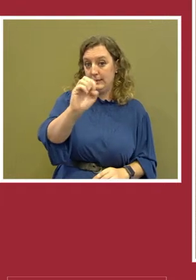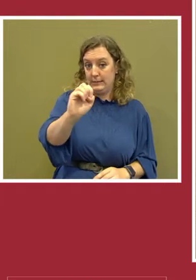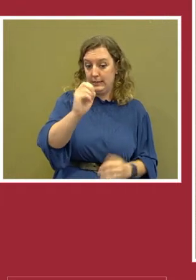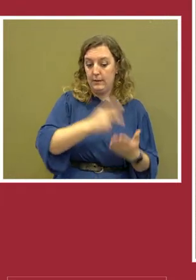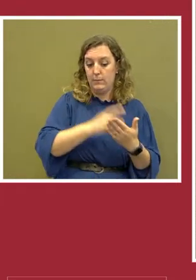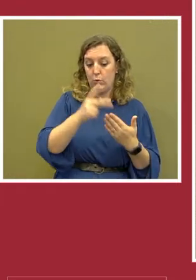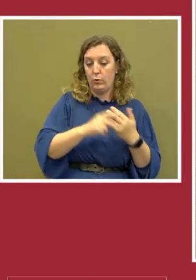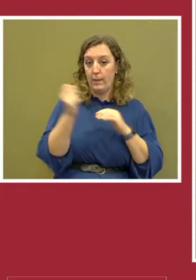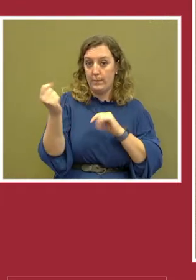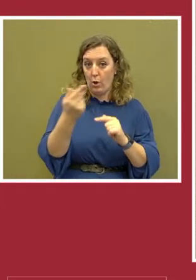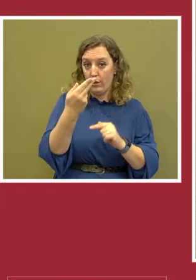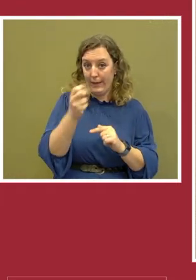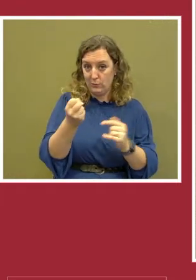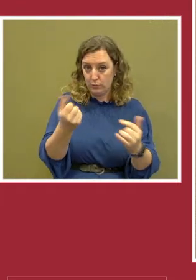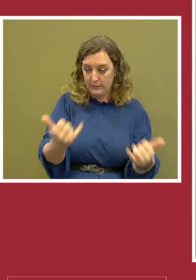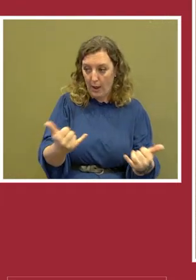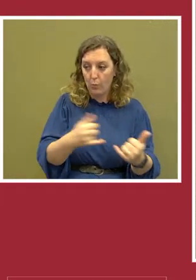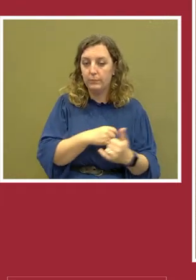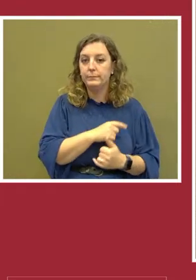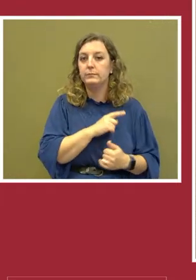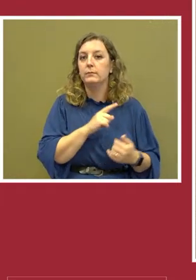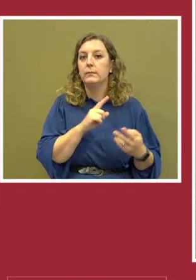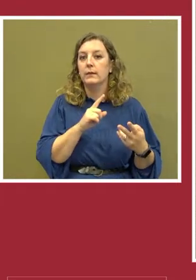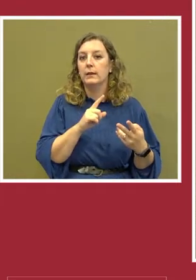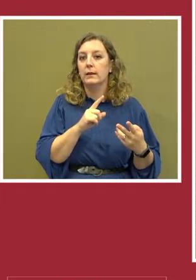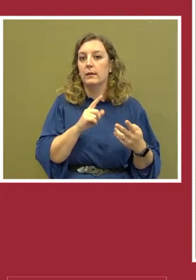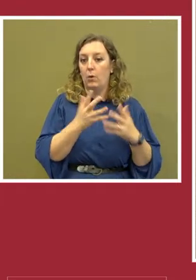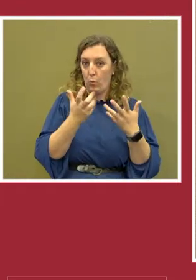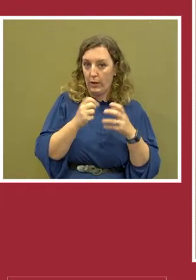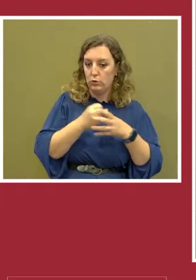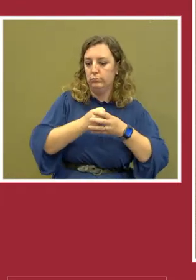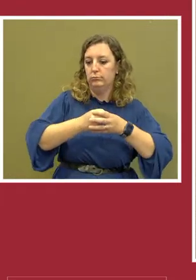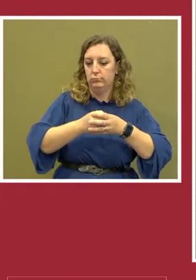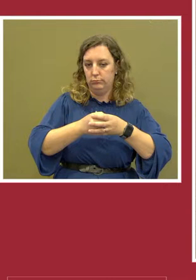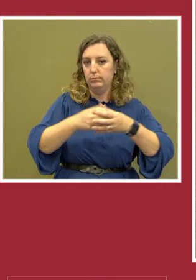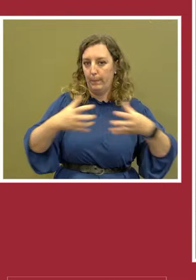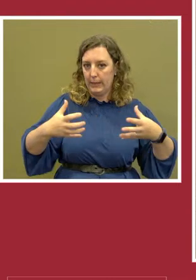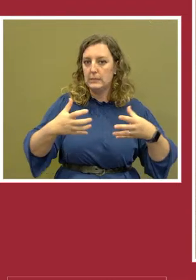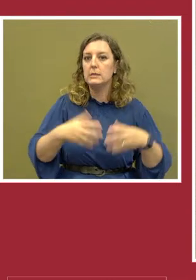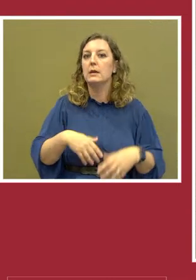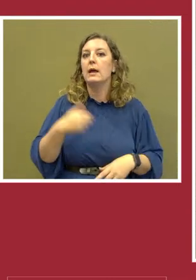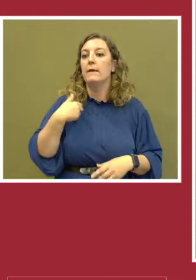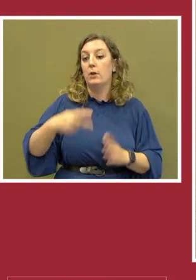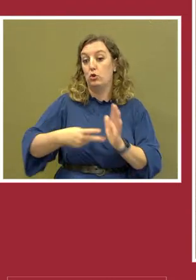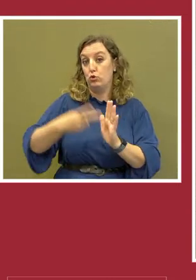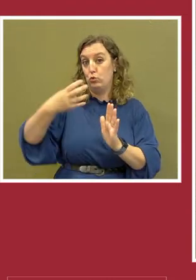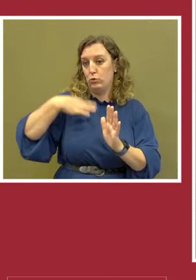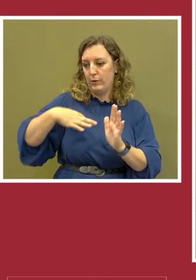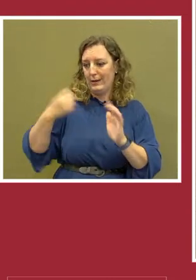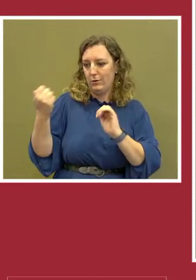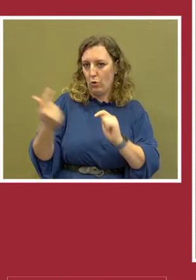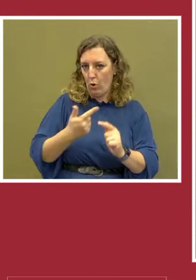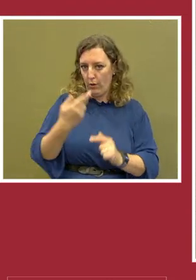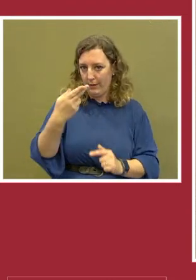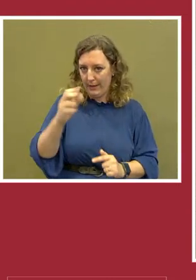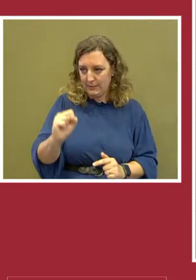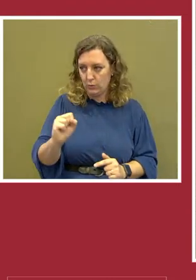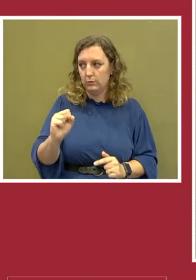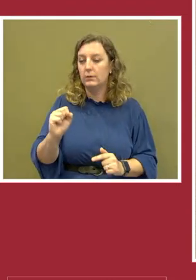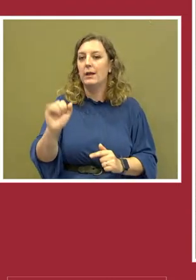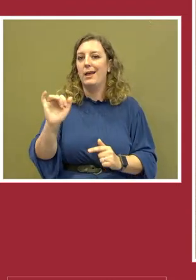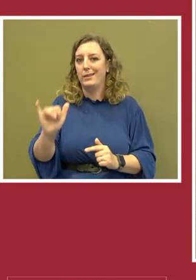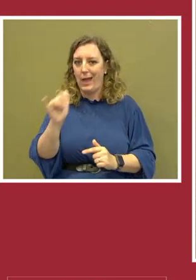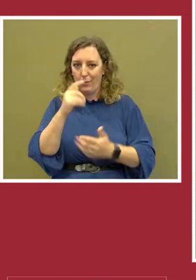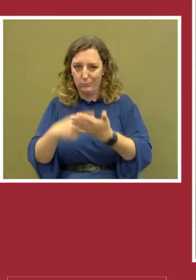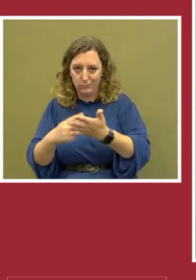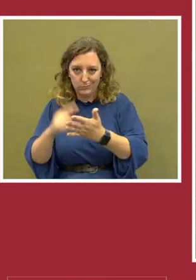all of our high schools now. We're looking to continue to build those. We have dual credit at all of our high schools, which we'll talk about a bit